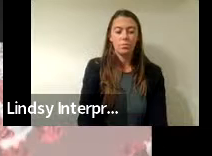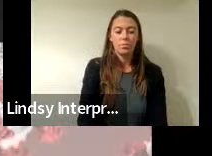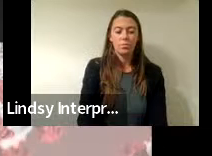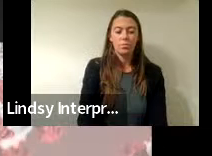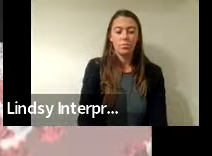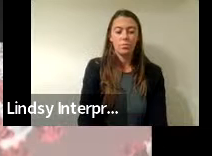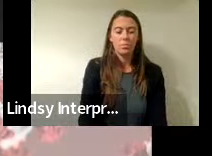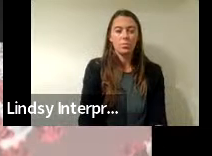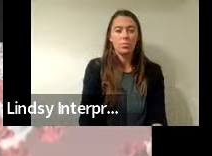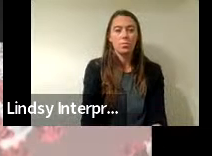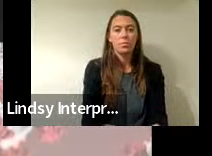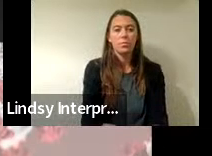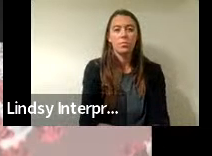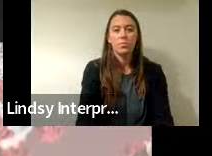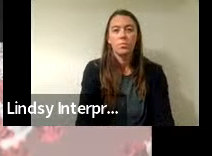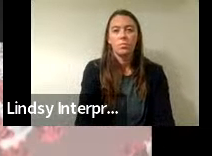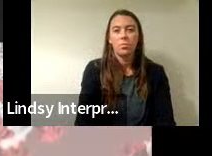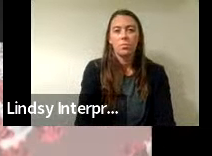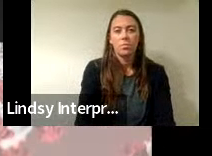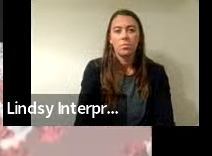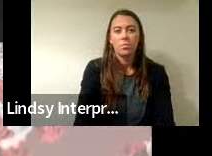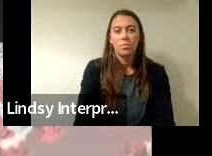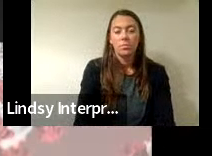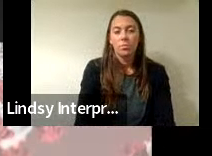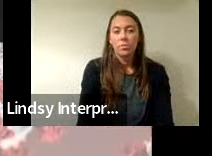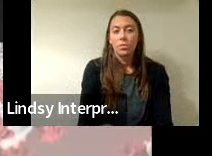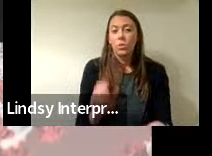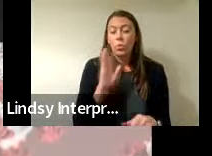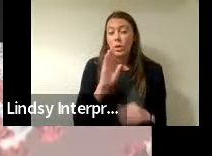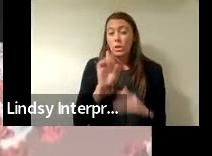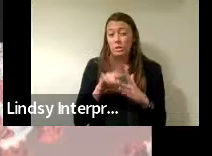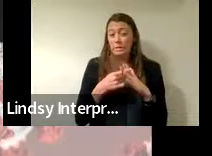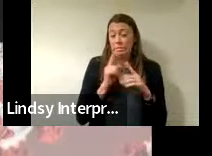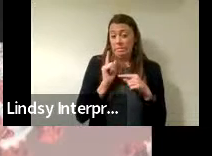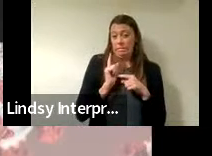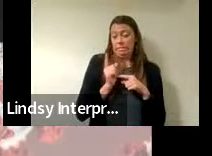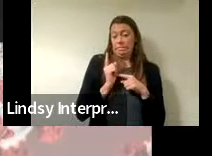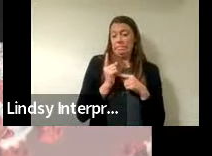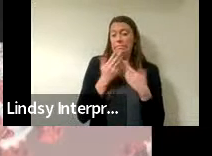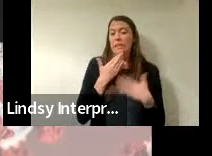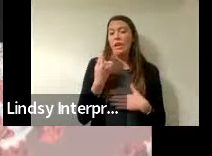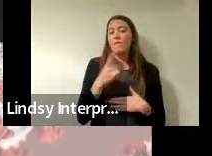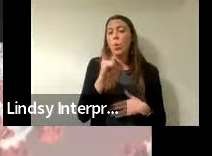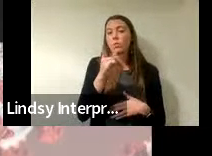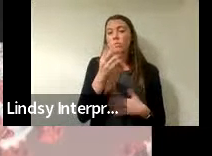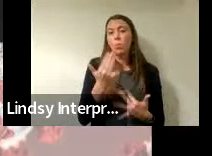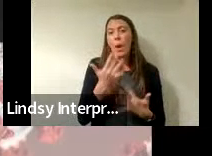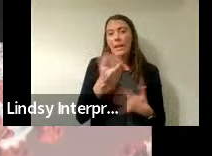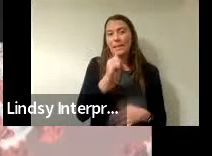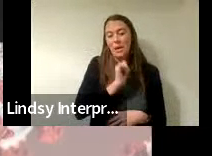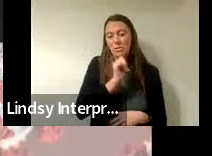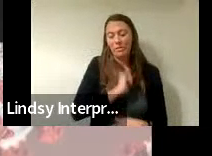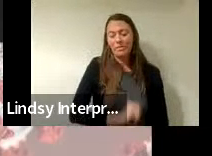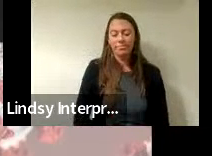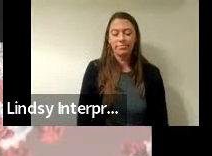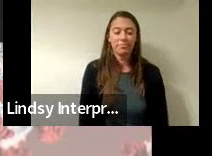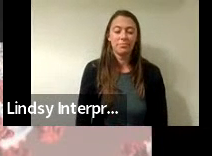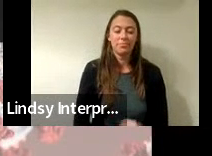Thanks everyone for your patience. Muchas gracias a todos por su paciencia. Ya mismo vamos a comenzar.